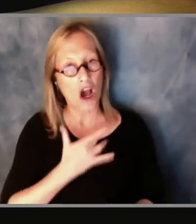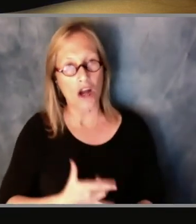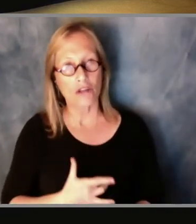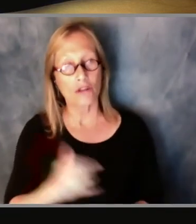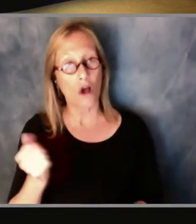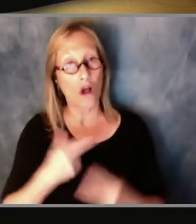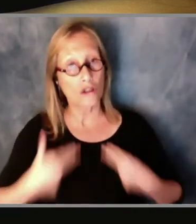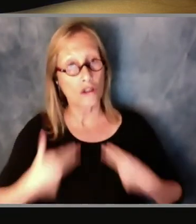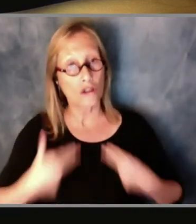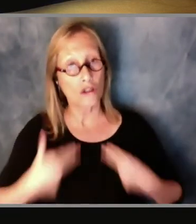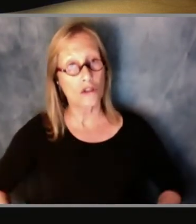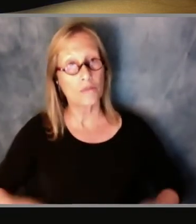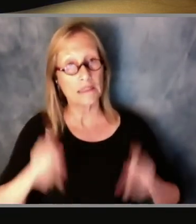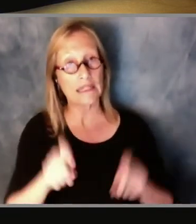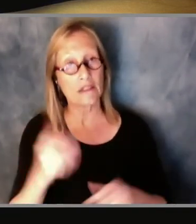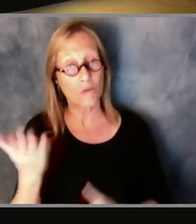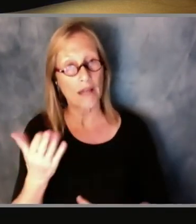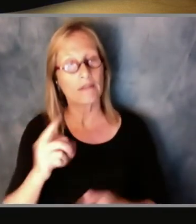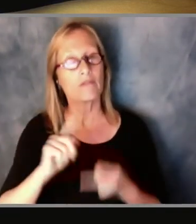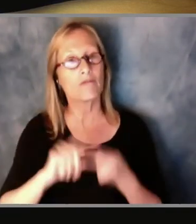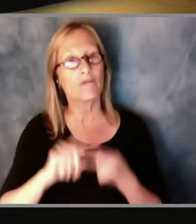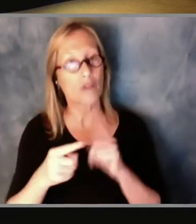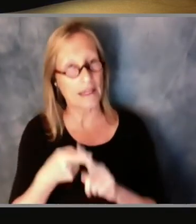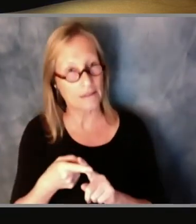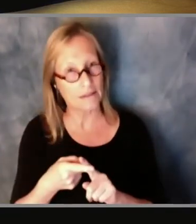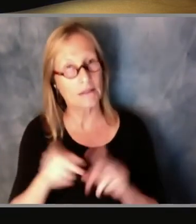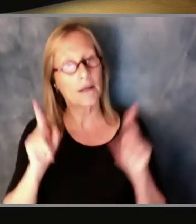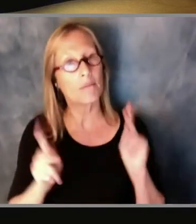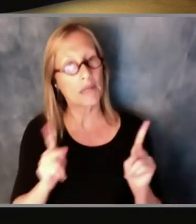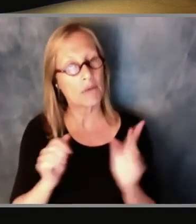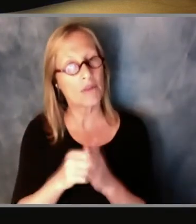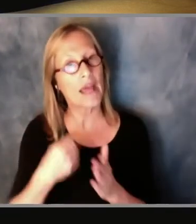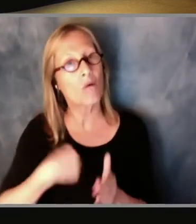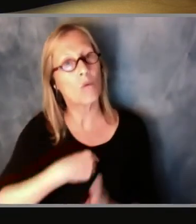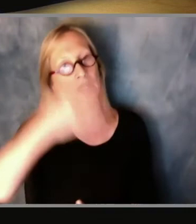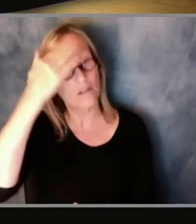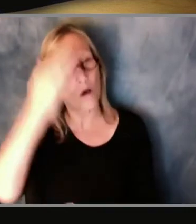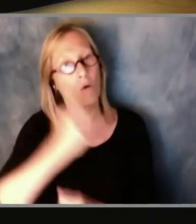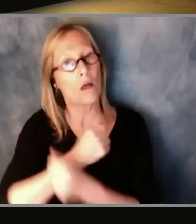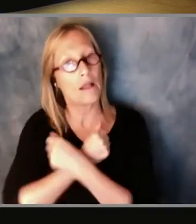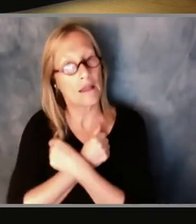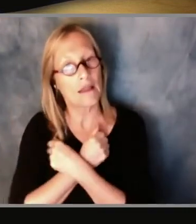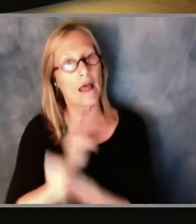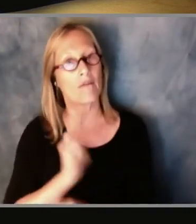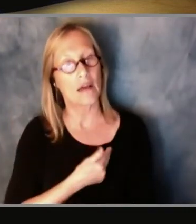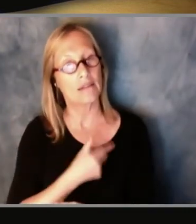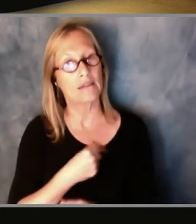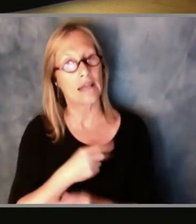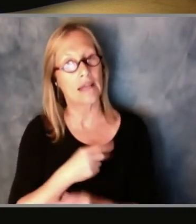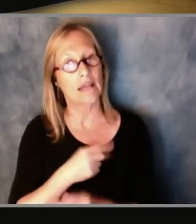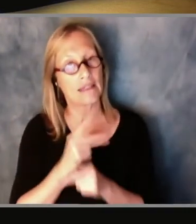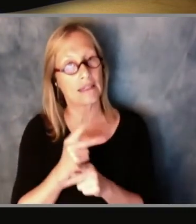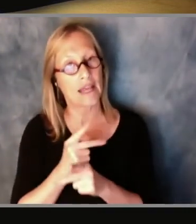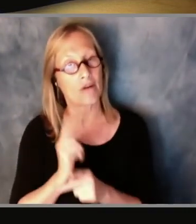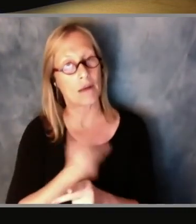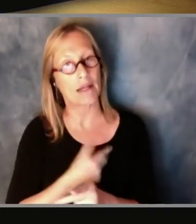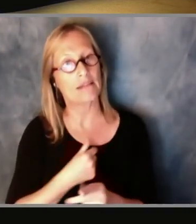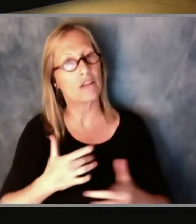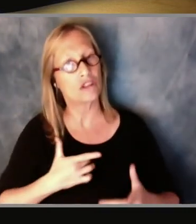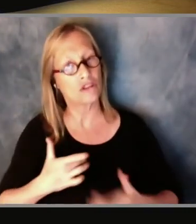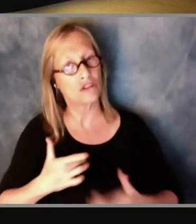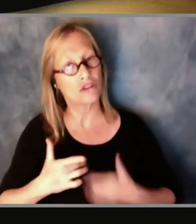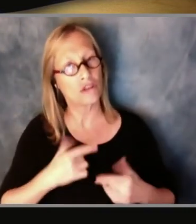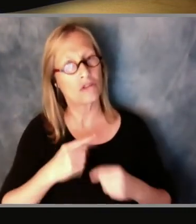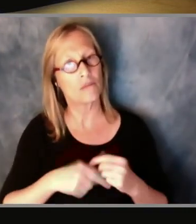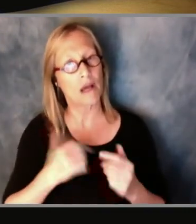all need friends. We all need people that we know love us and care about us and are concerned about us. And in these